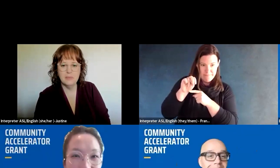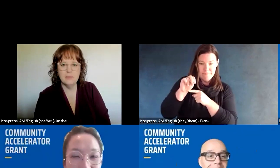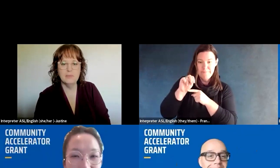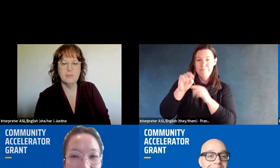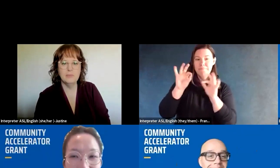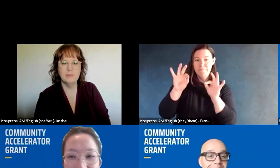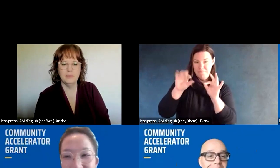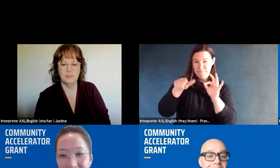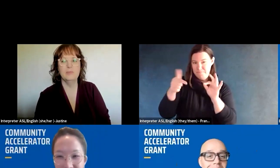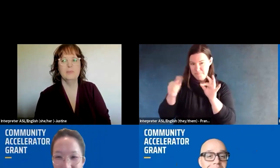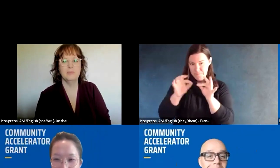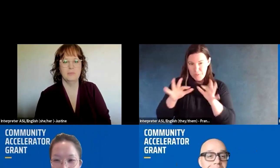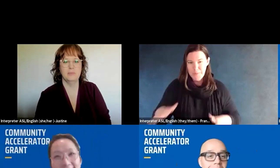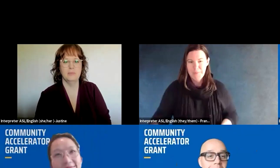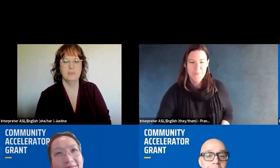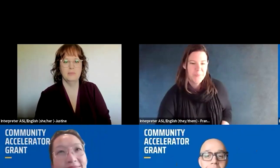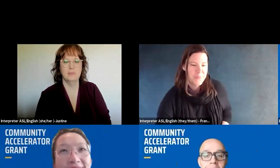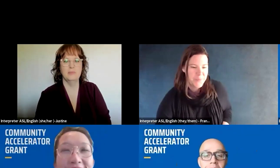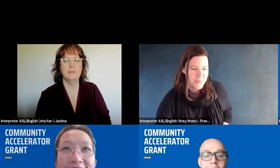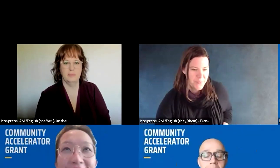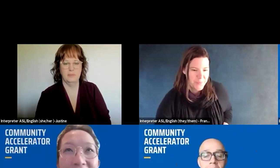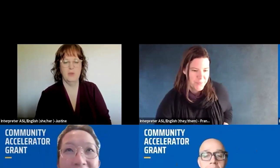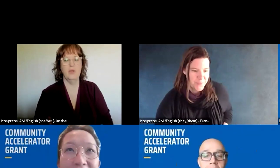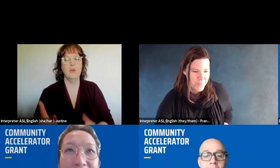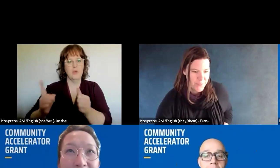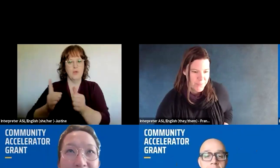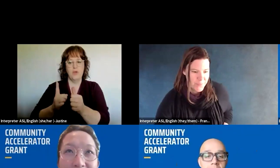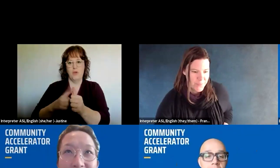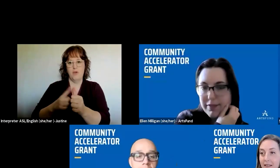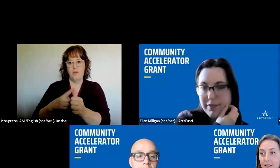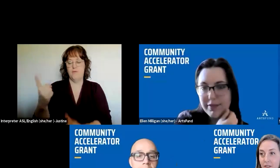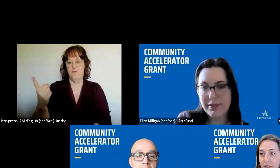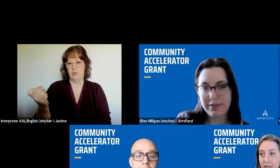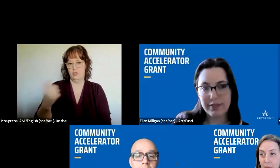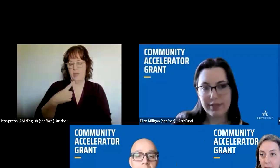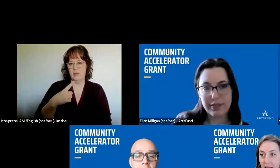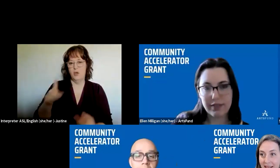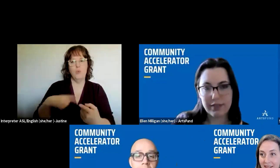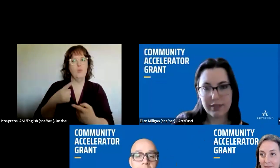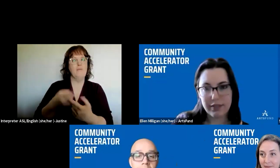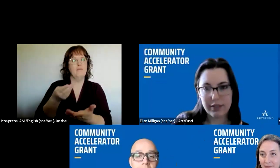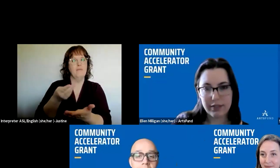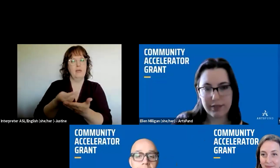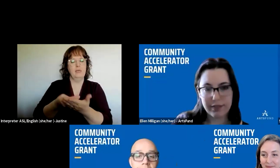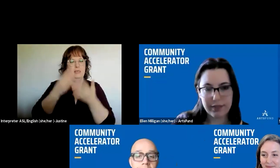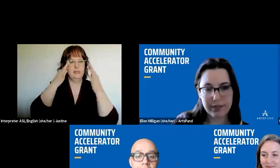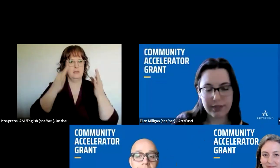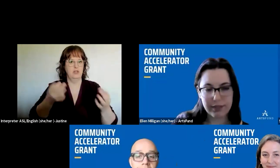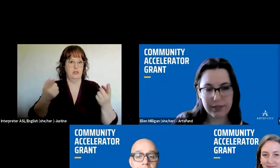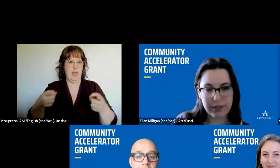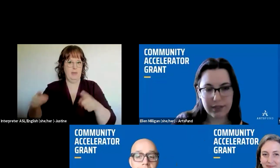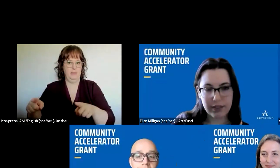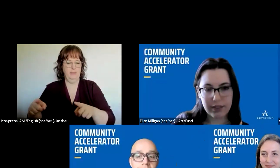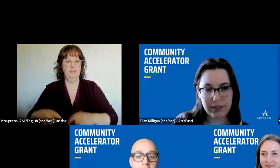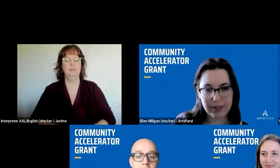Thanks so much. All right, our first question is, when will funding decisions be made?